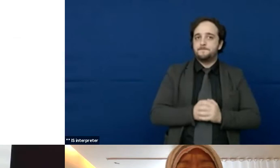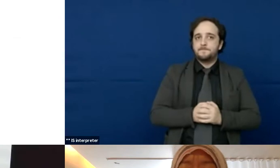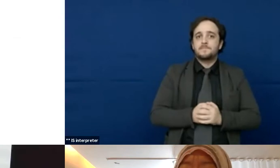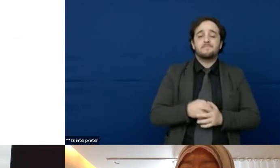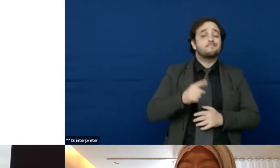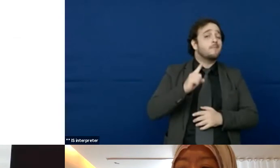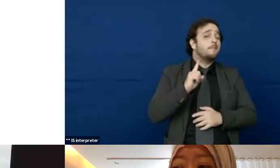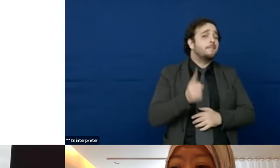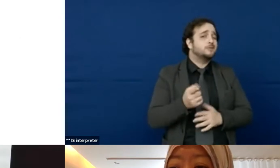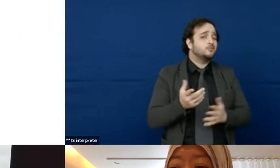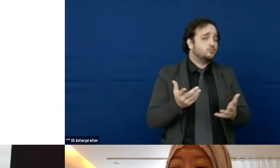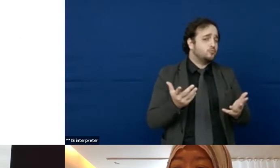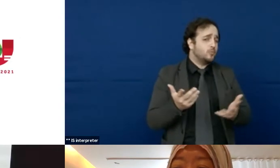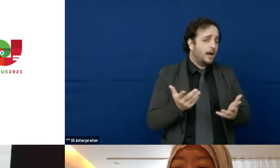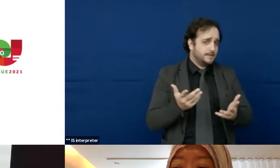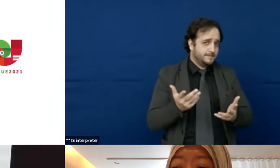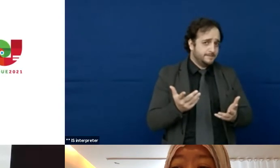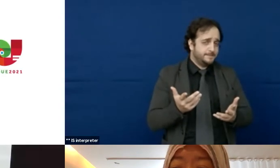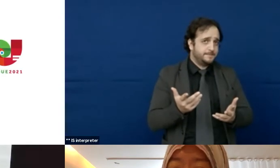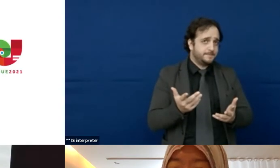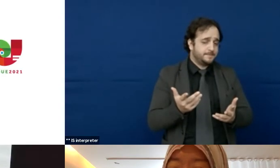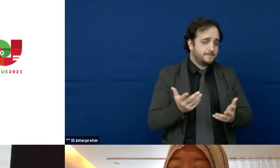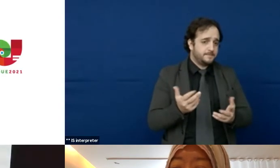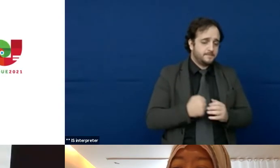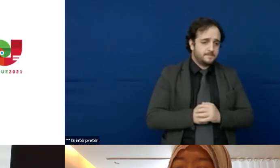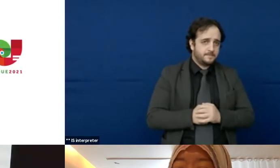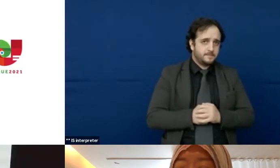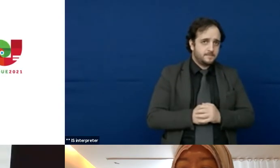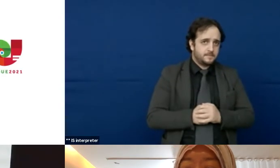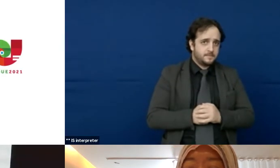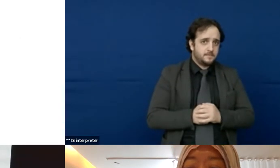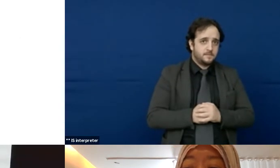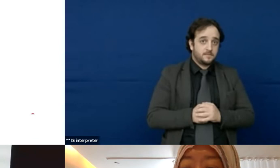women or social welfare or family.